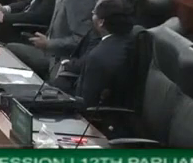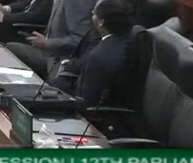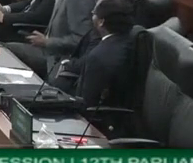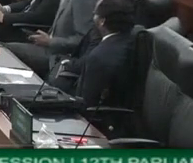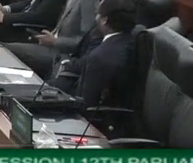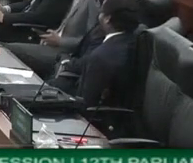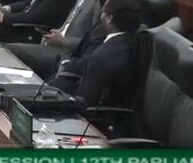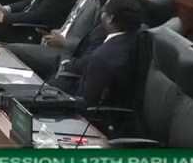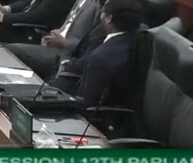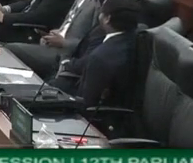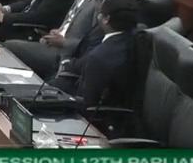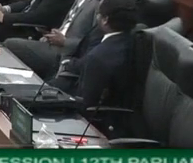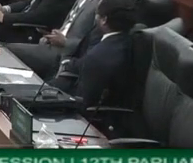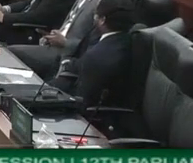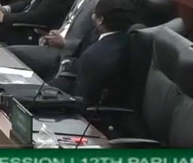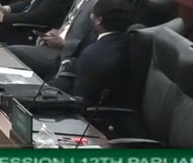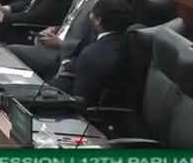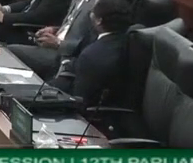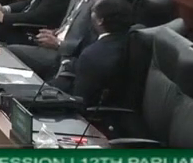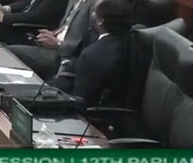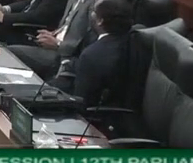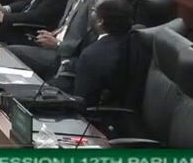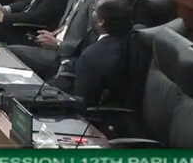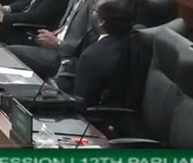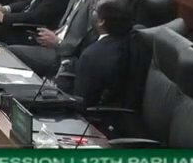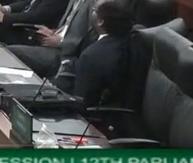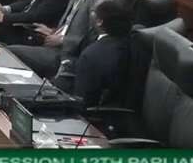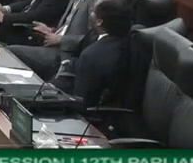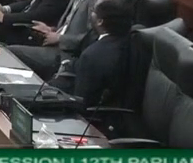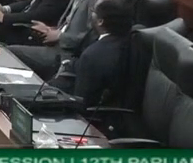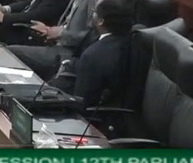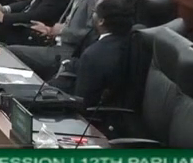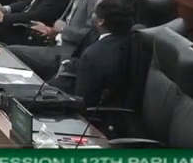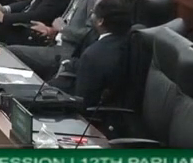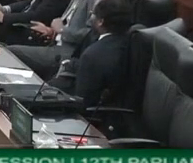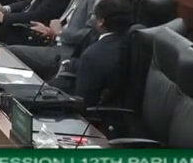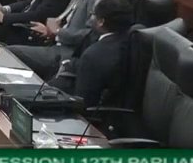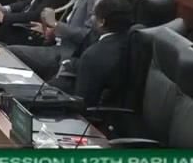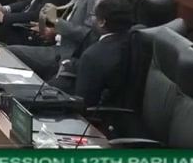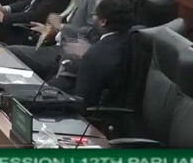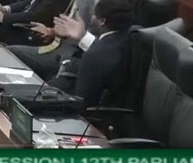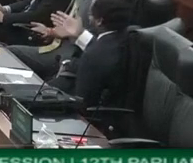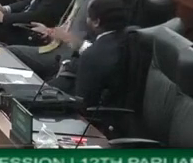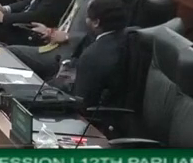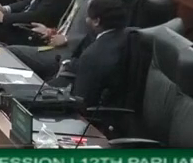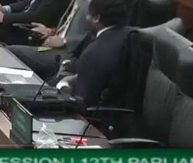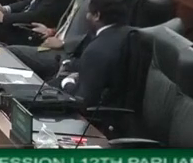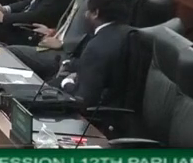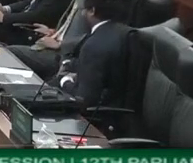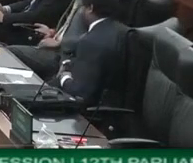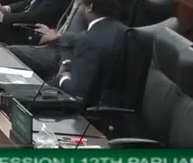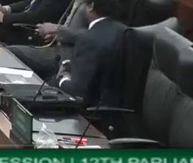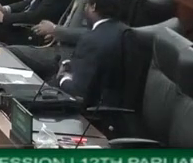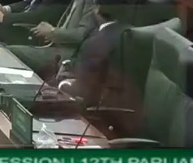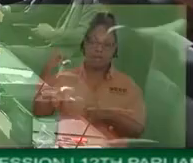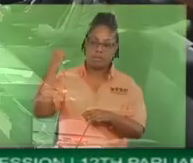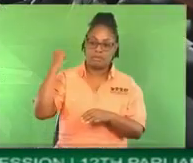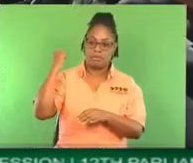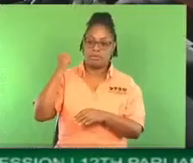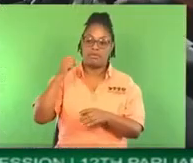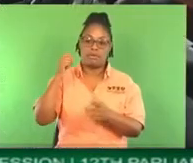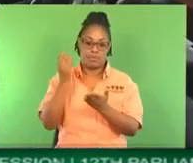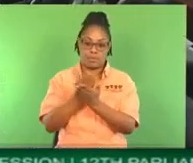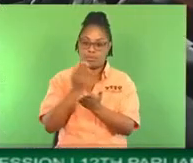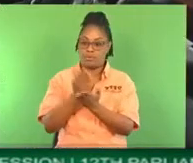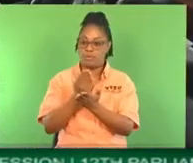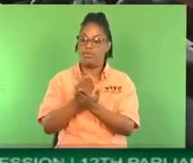Madam Speaker, rural neglect continues with education in my constituency. In the last budget, I raised concerns about